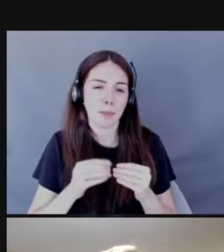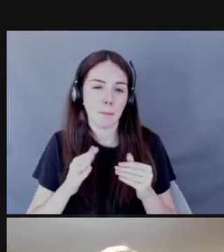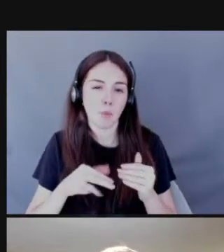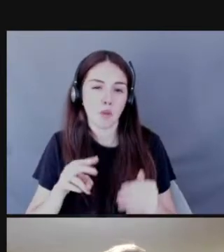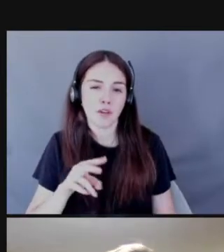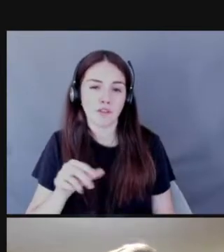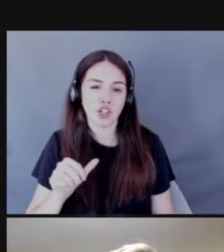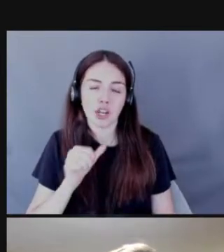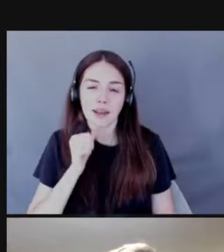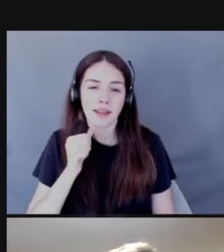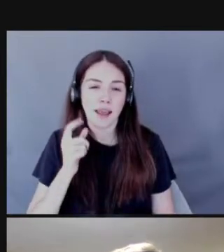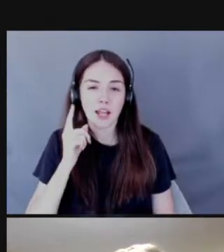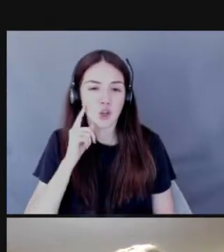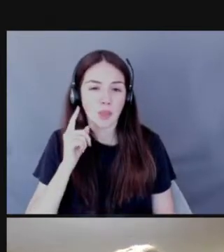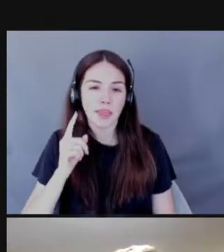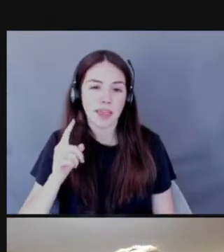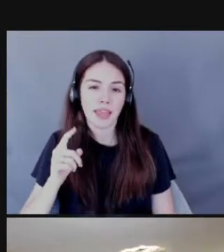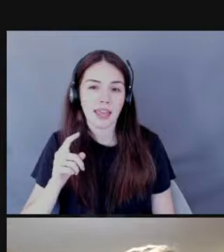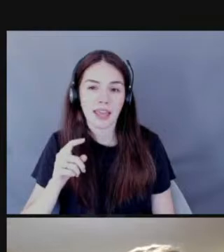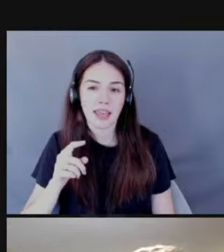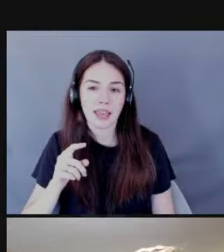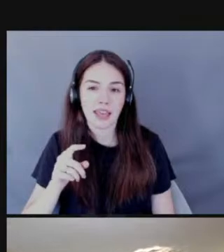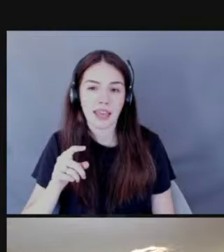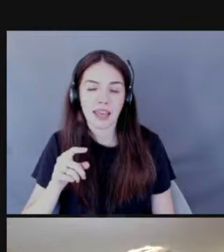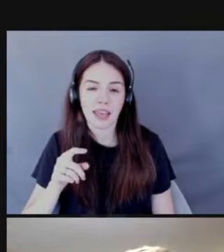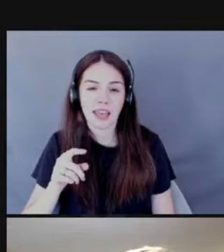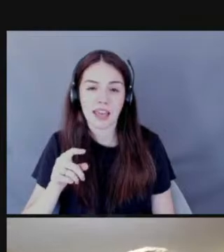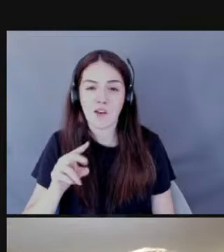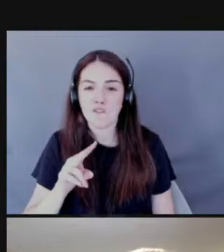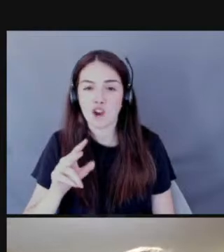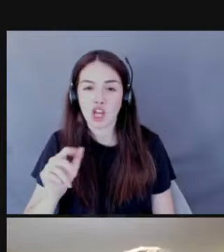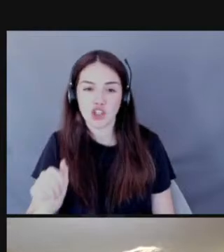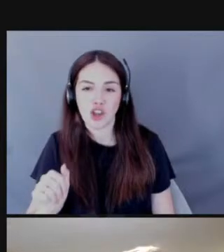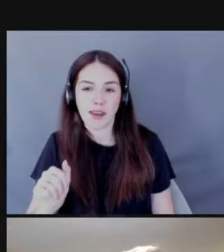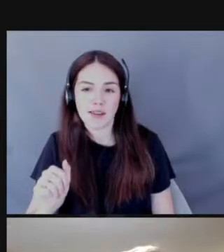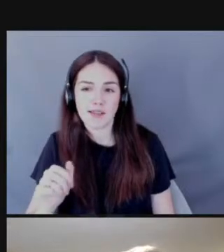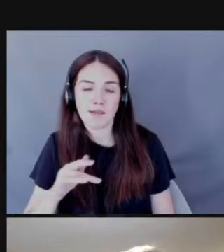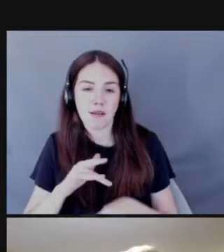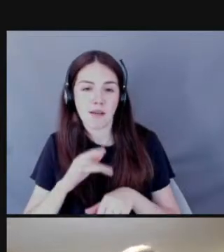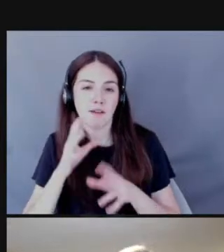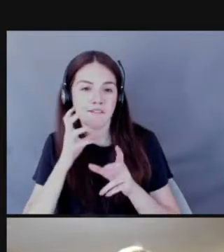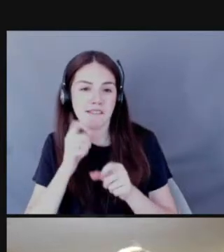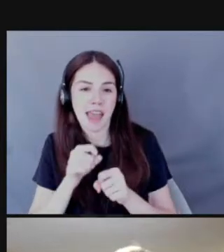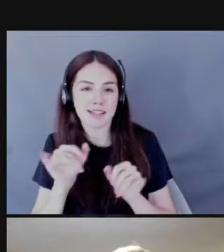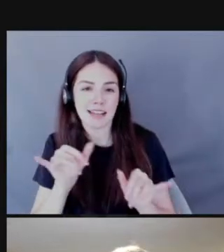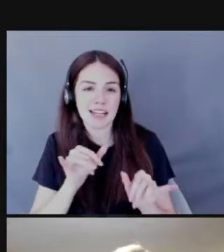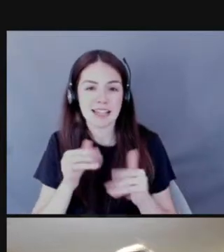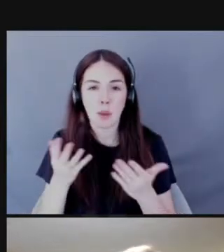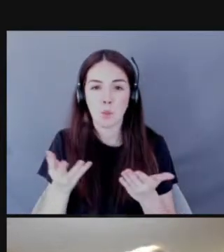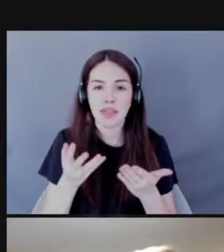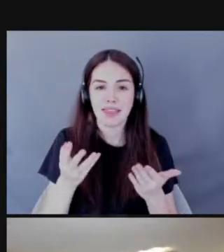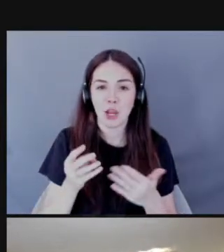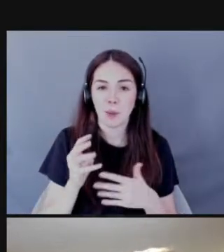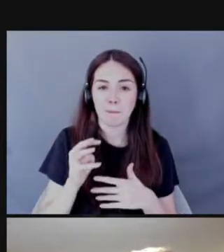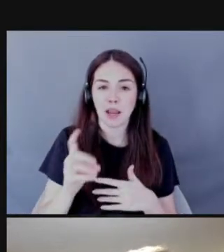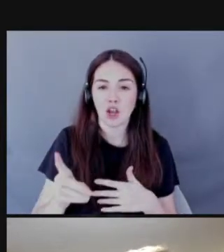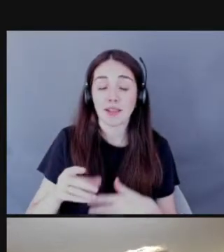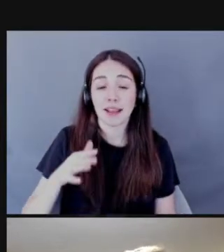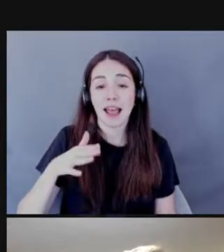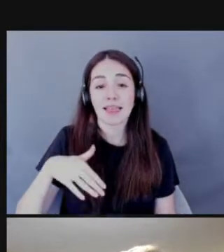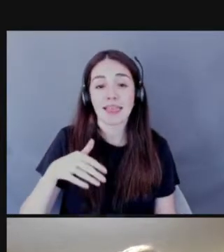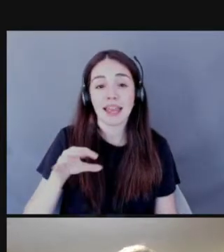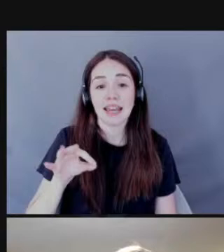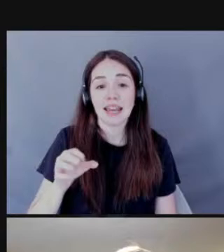think that Chessie has really had the grip on the Virginian imagination the way that it does here. In the late 90s,